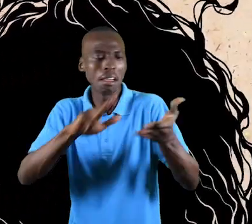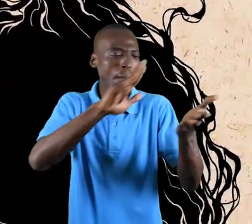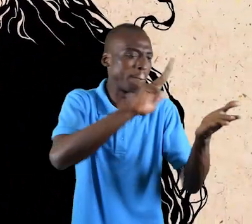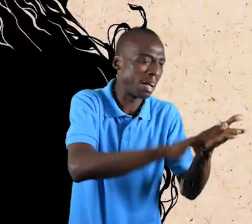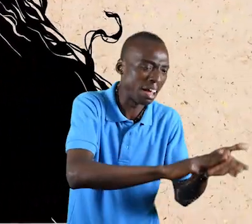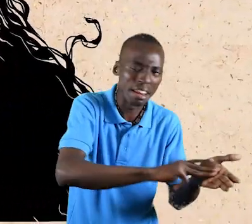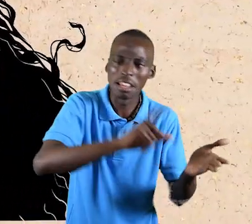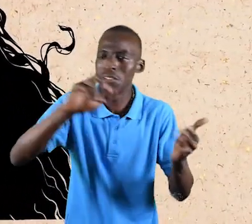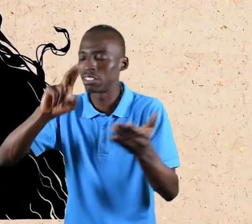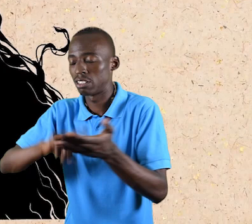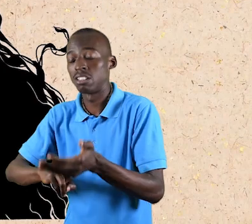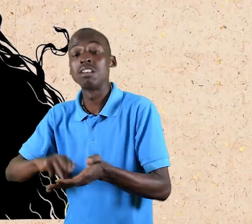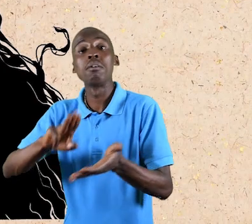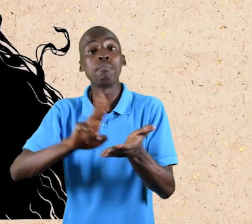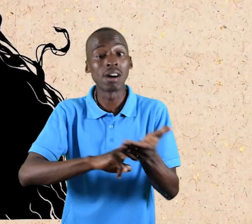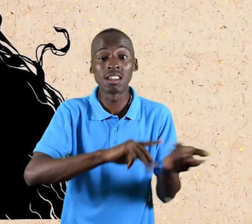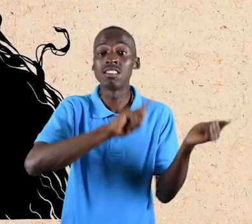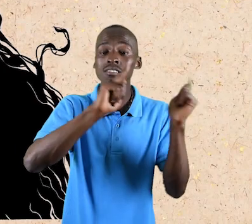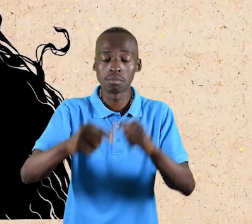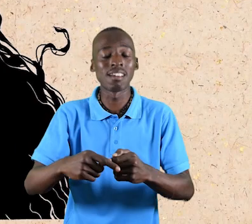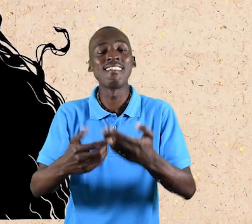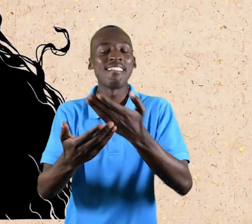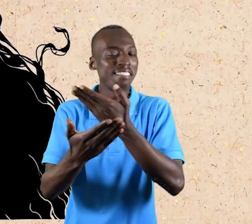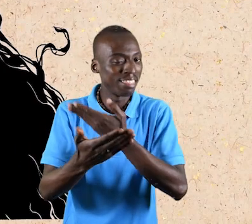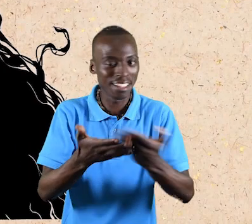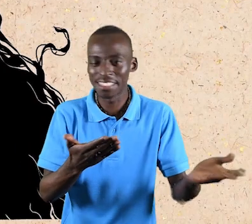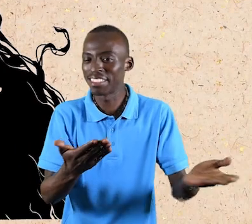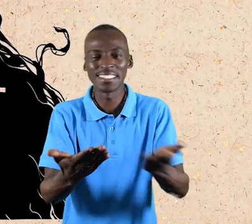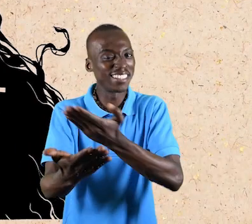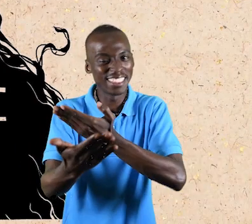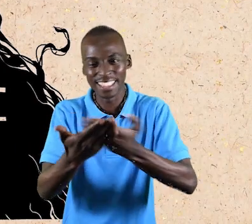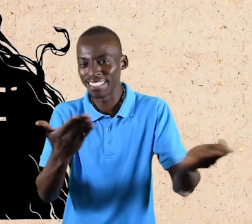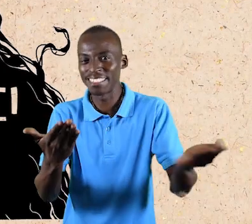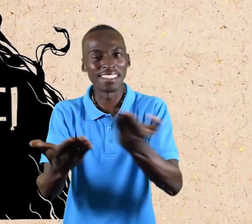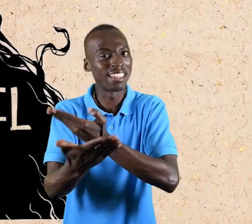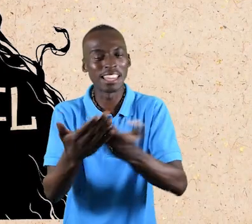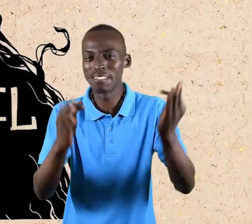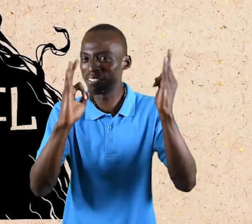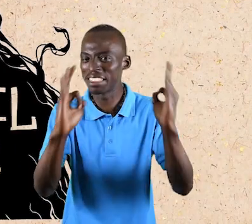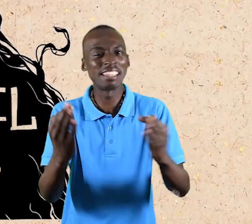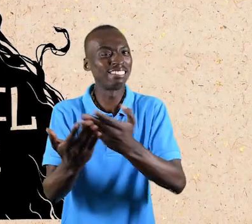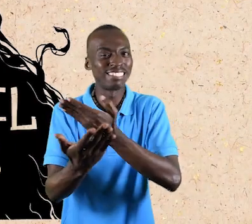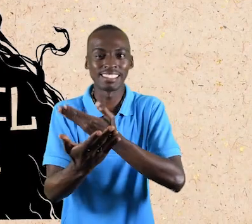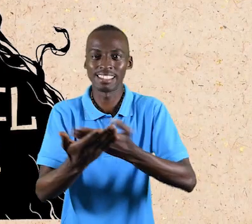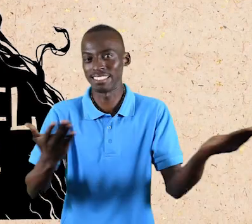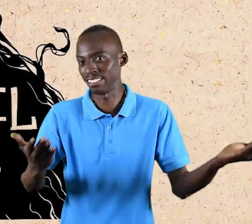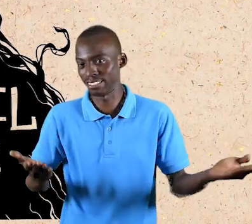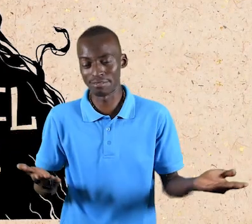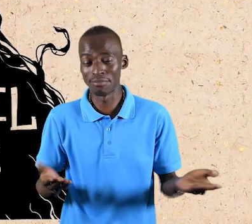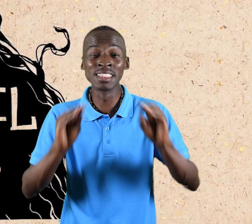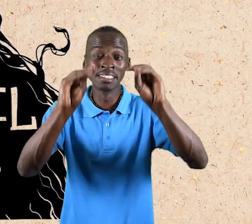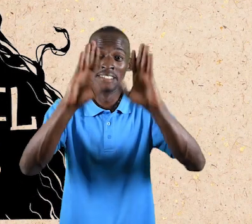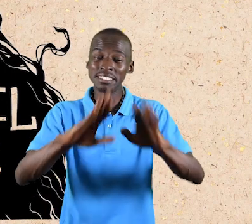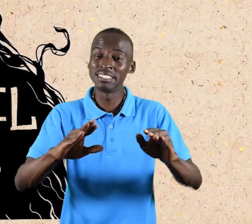always comes. Hevel, Hevel. Everything is utterly Hevel. So what does the teacher